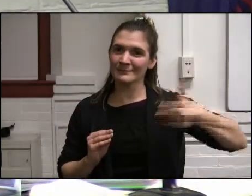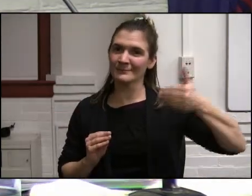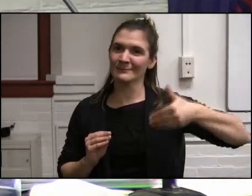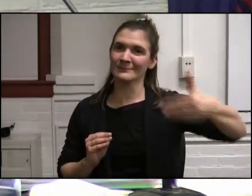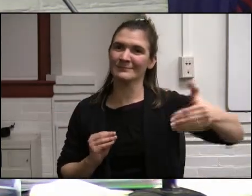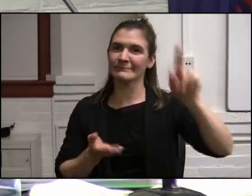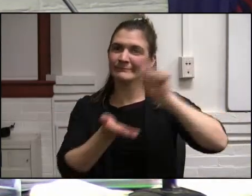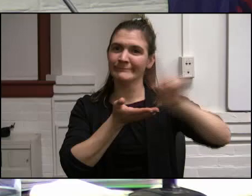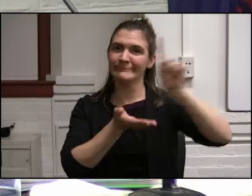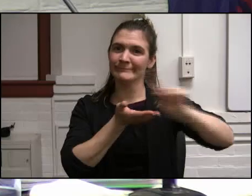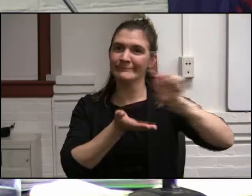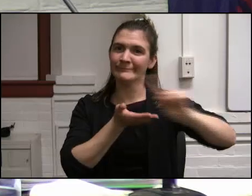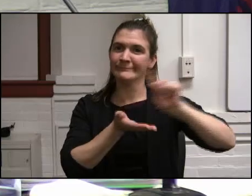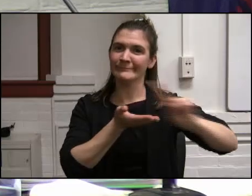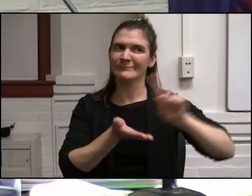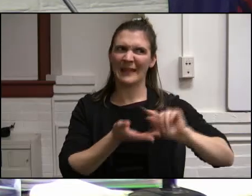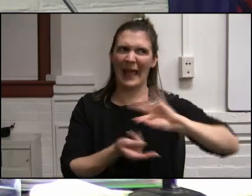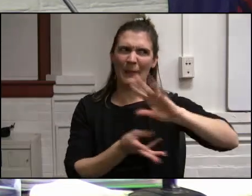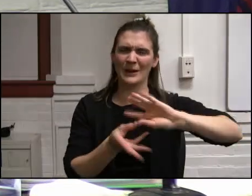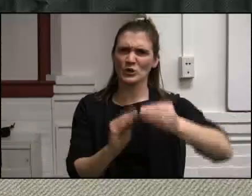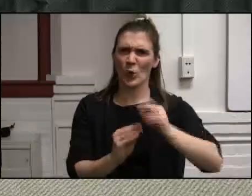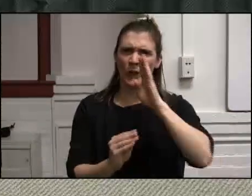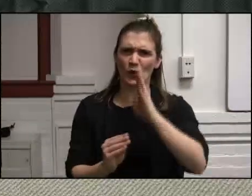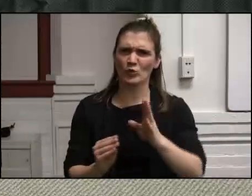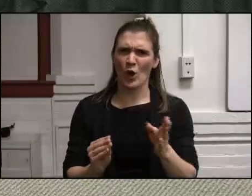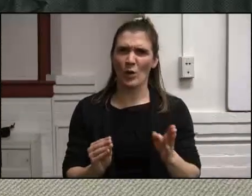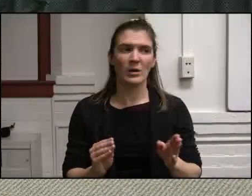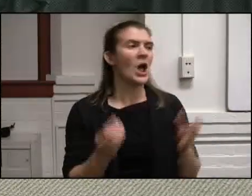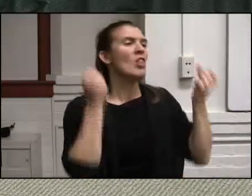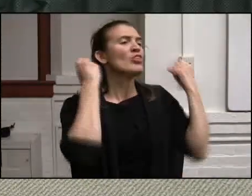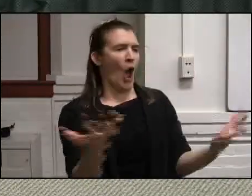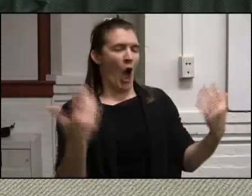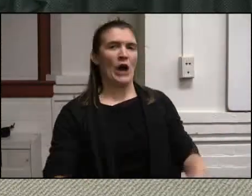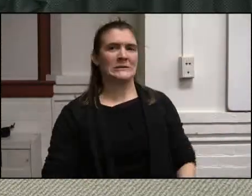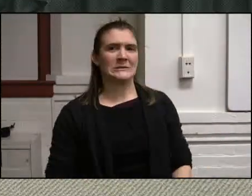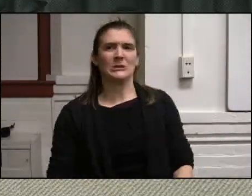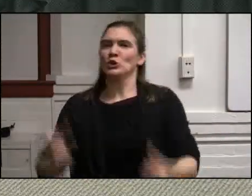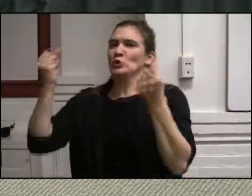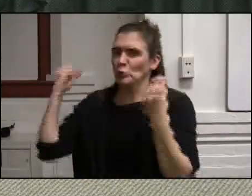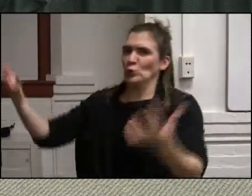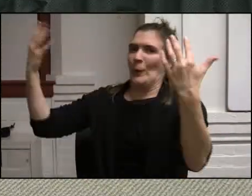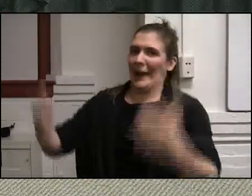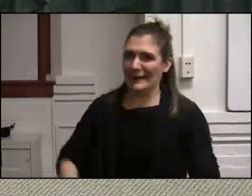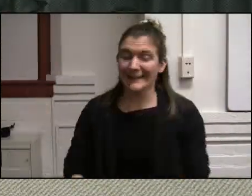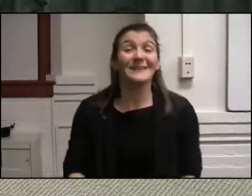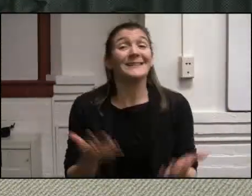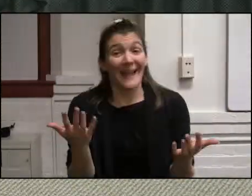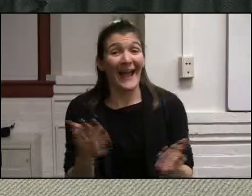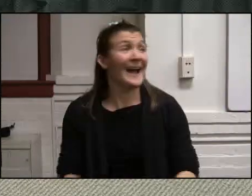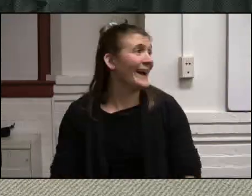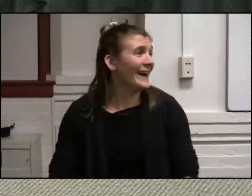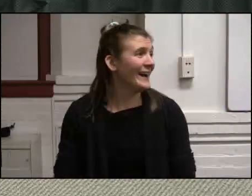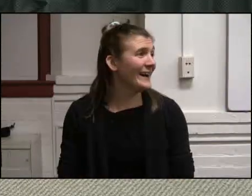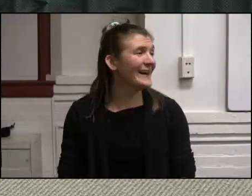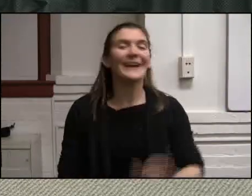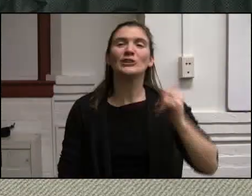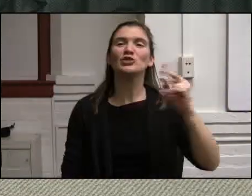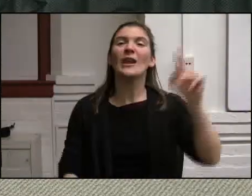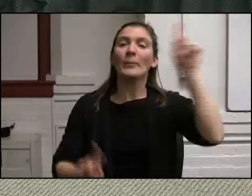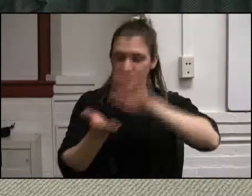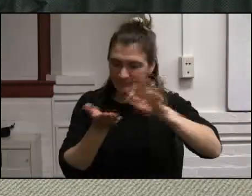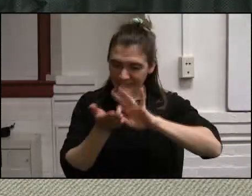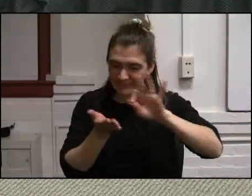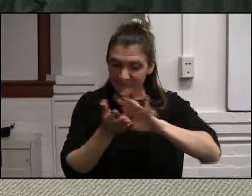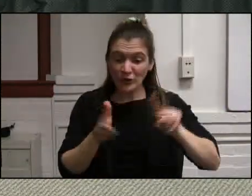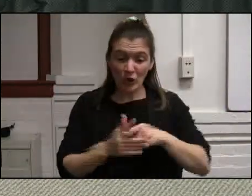discussions, and how many meetings in a row? Does anybody remember? Lots. This is Way too many. yeah, I bet you know. 6. Yeah, This is